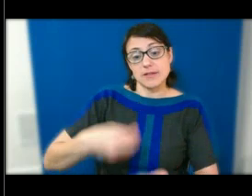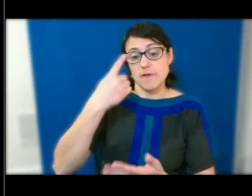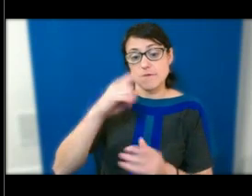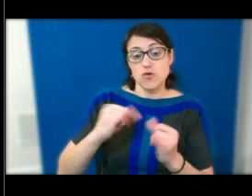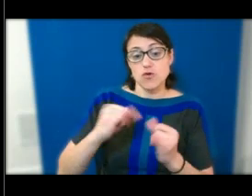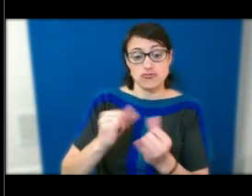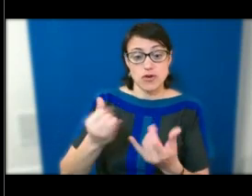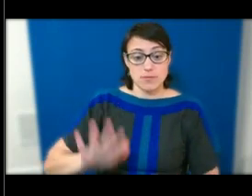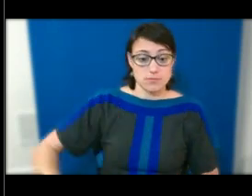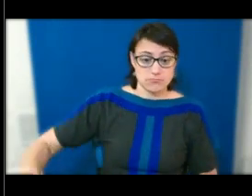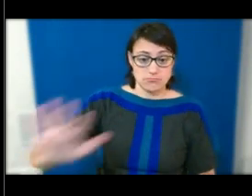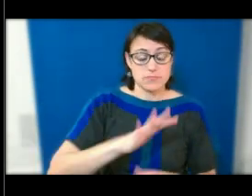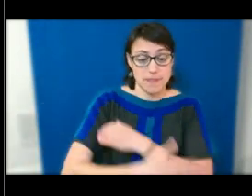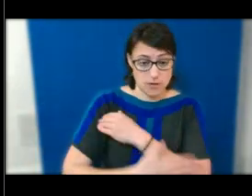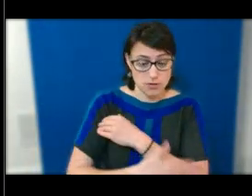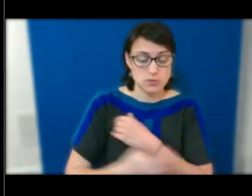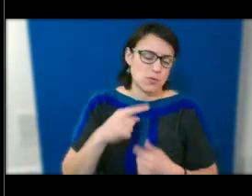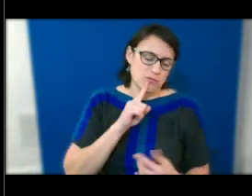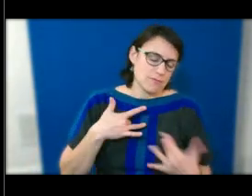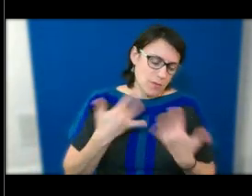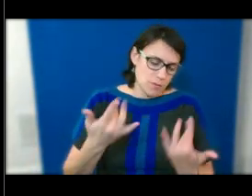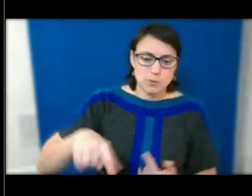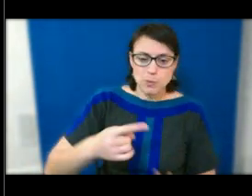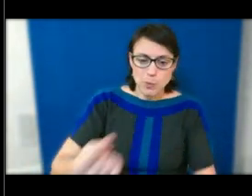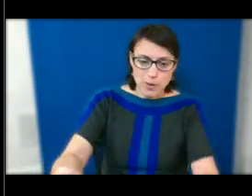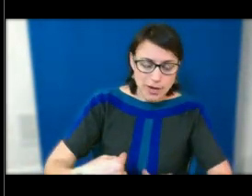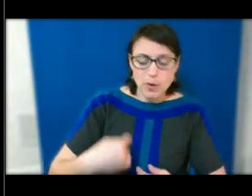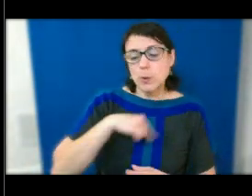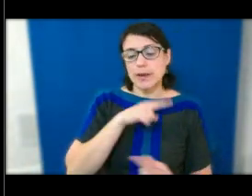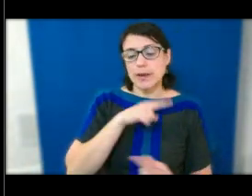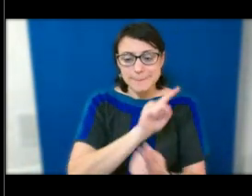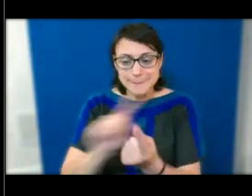to meet each other, share strategies, lessons,